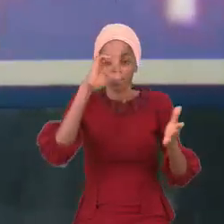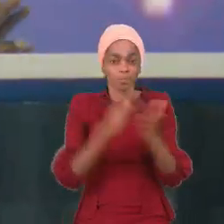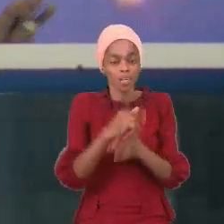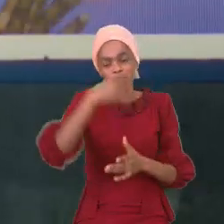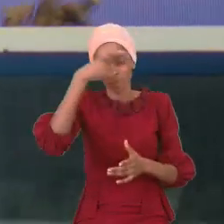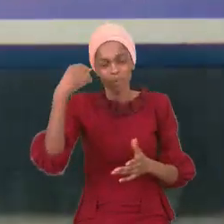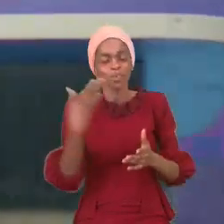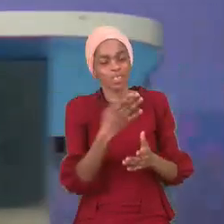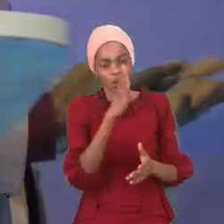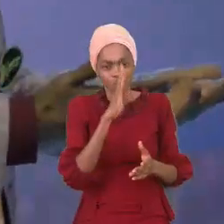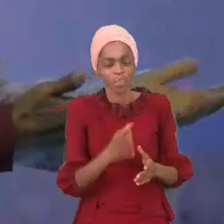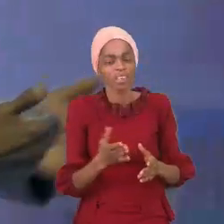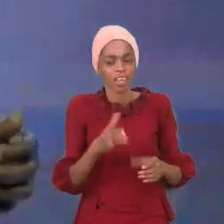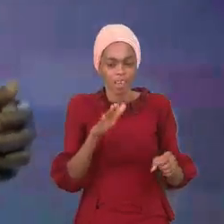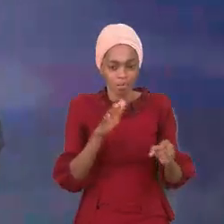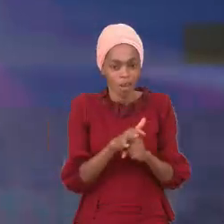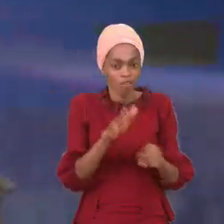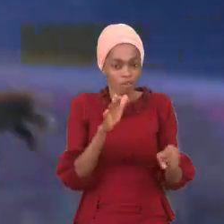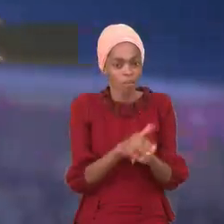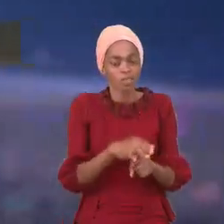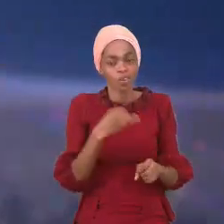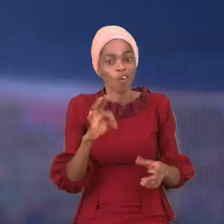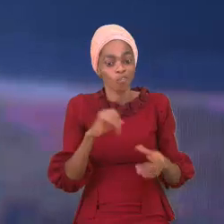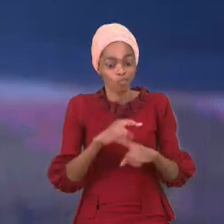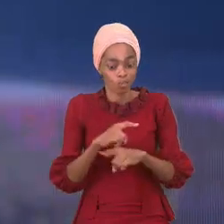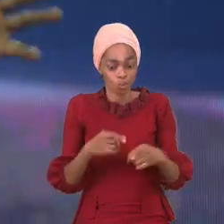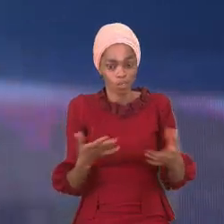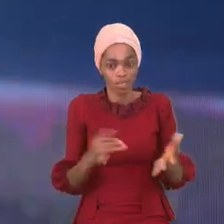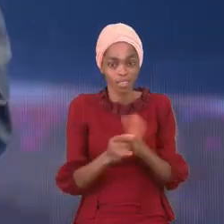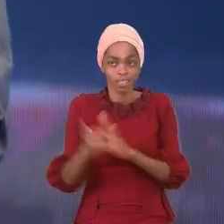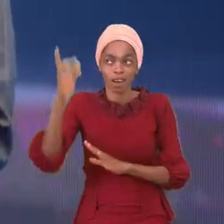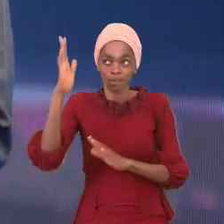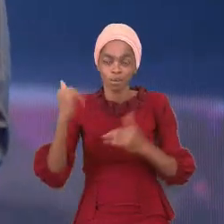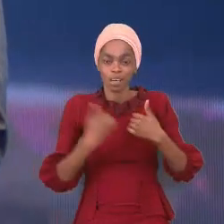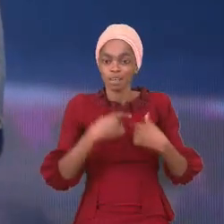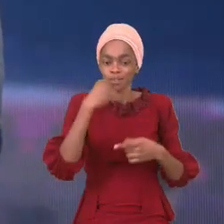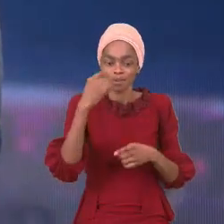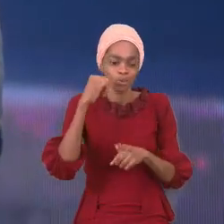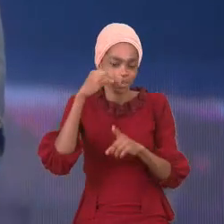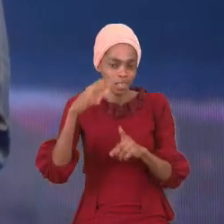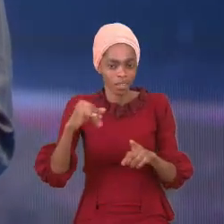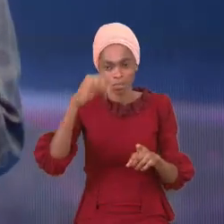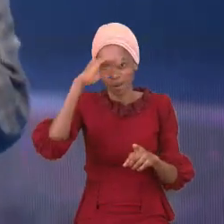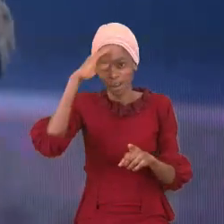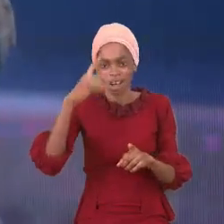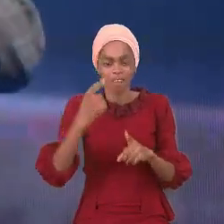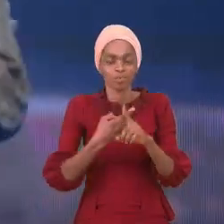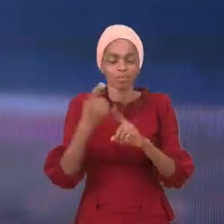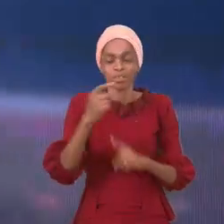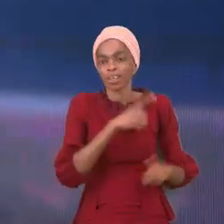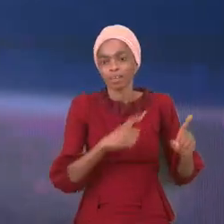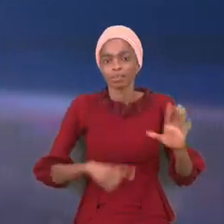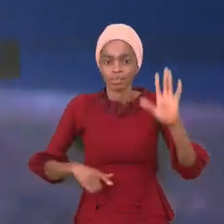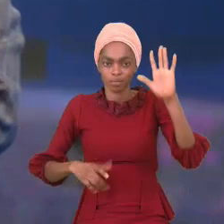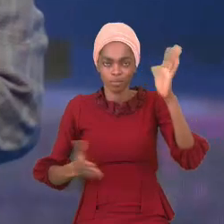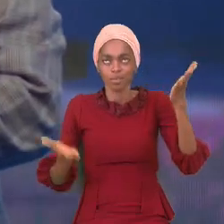a performance of those things that were told her, told him from the Lord. Raise up